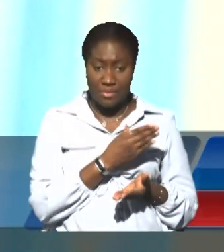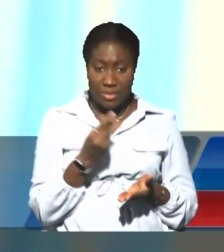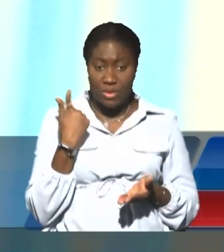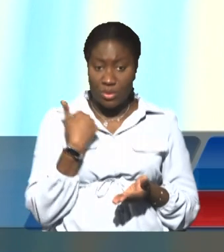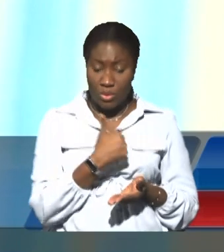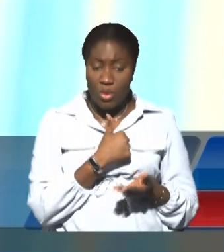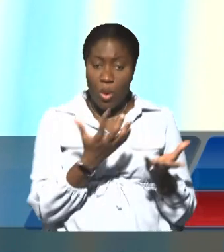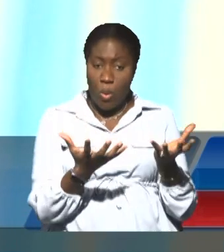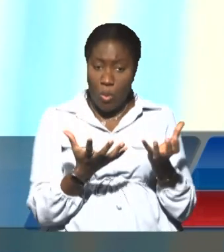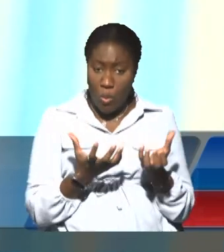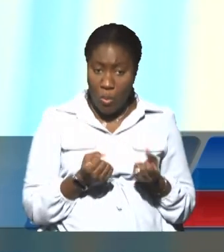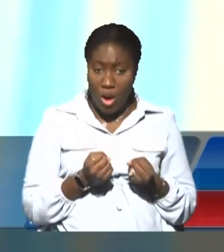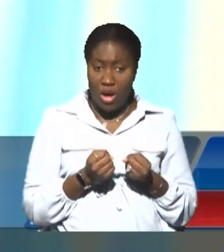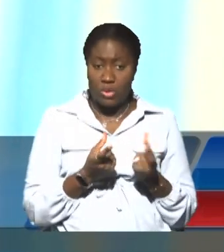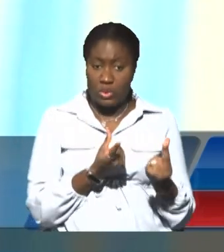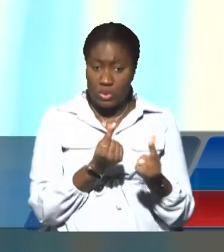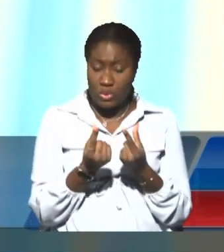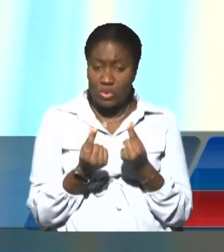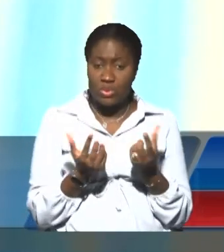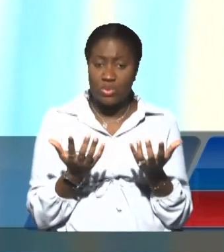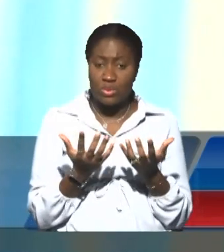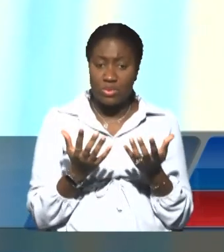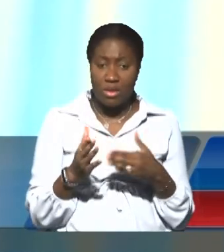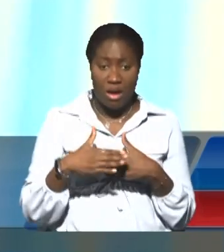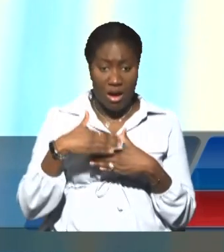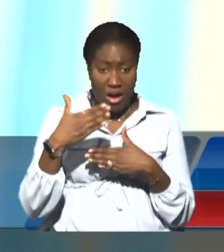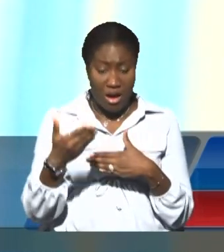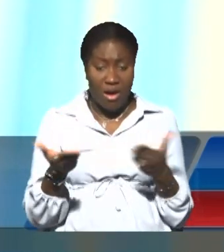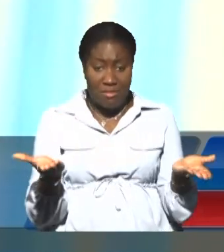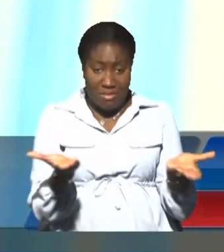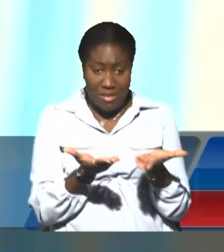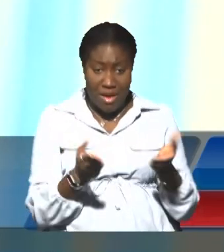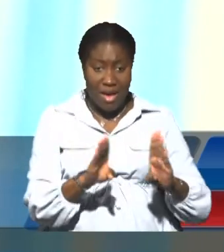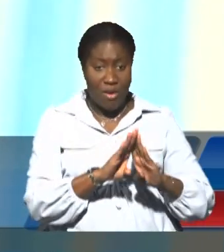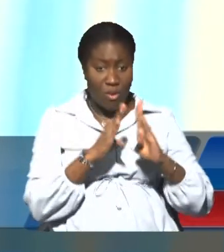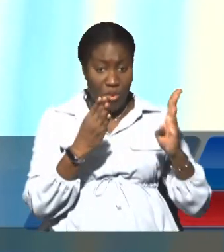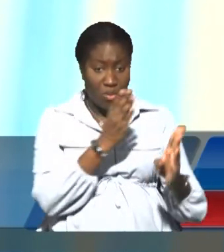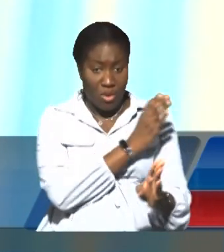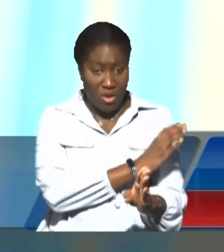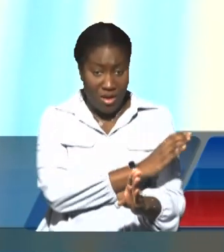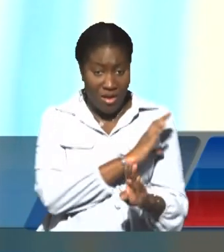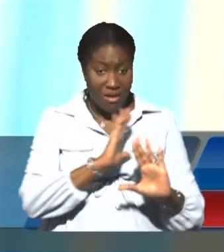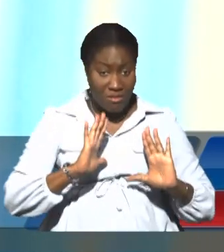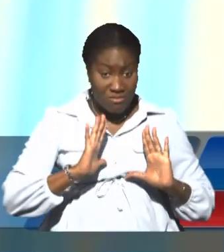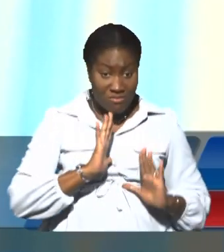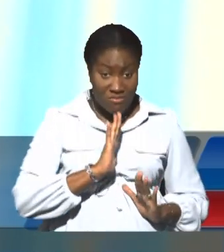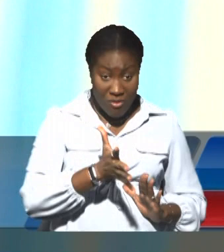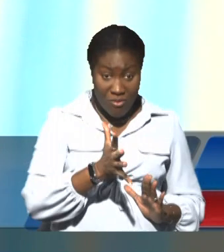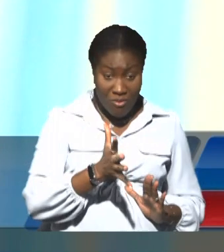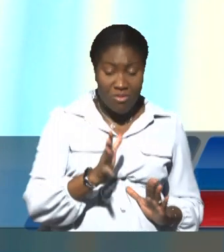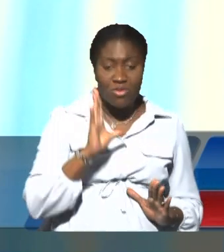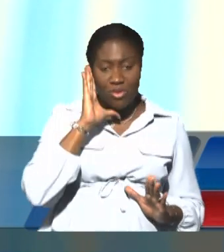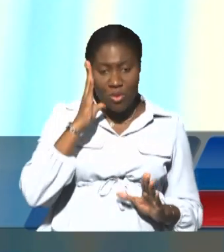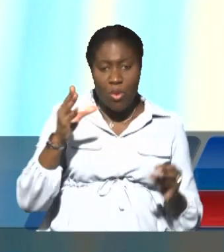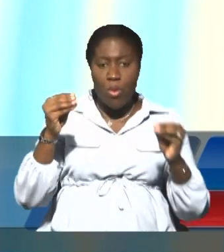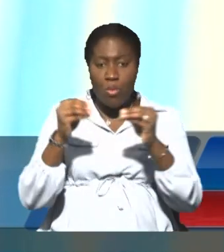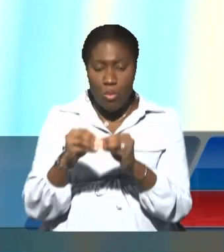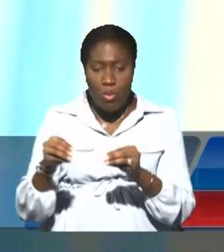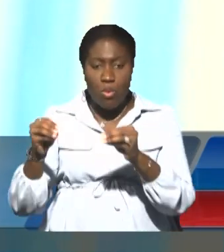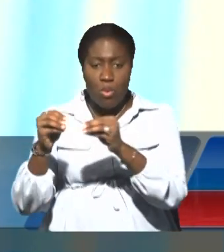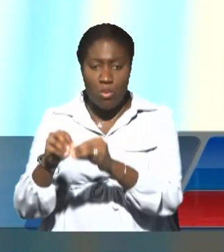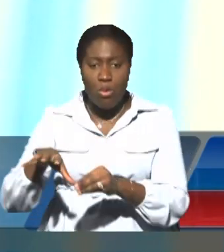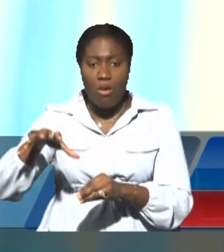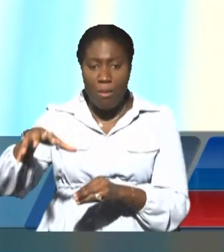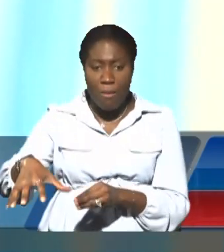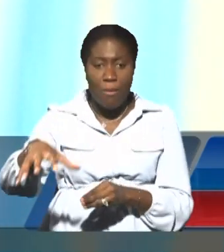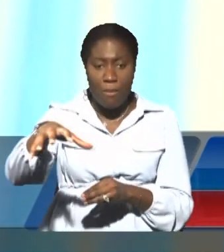to do is, after we get hair going, we put more and more satellite clinics. So